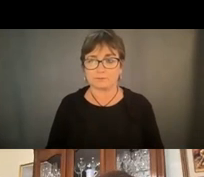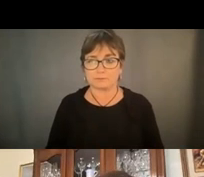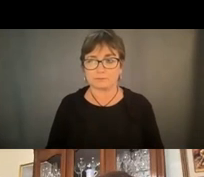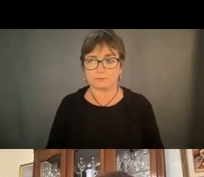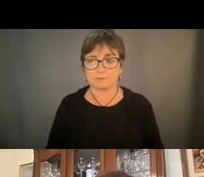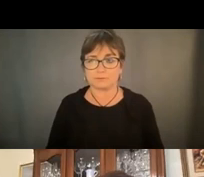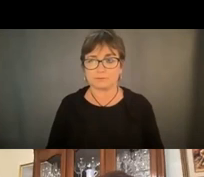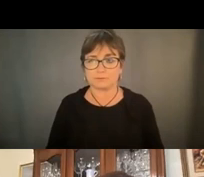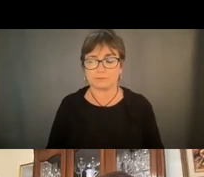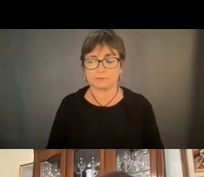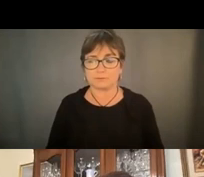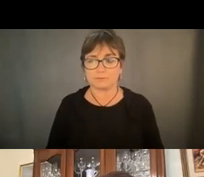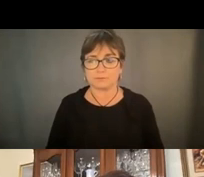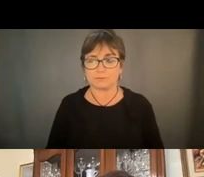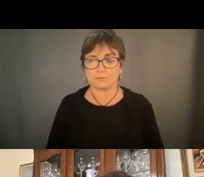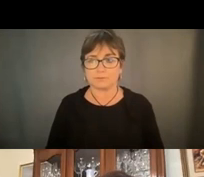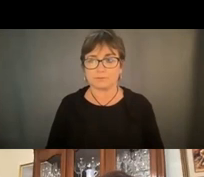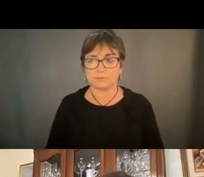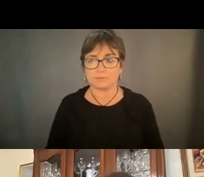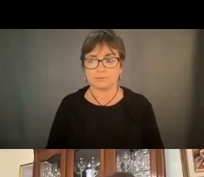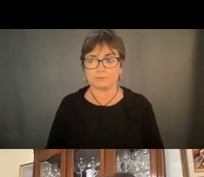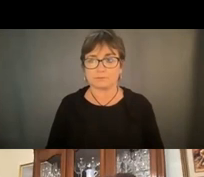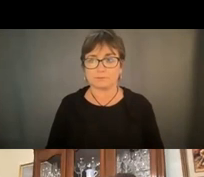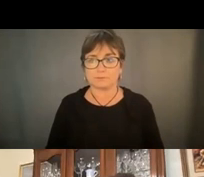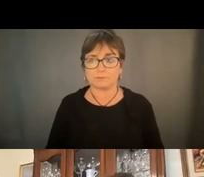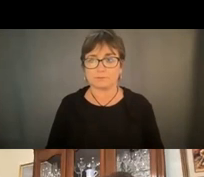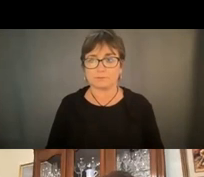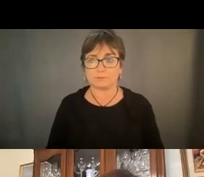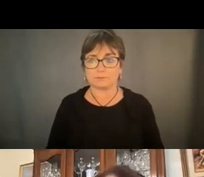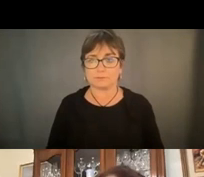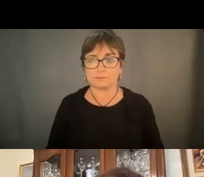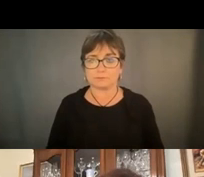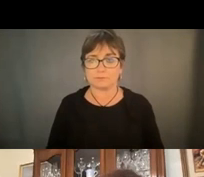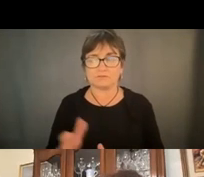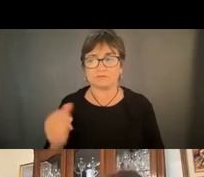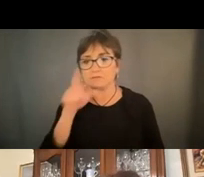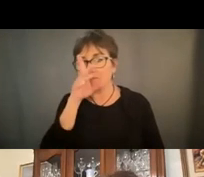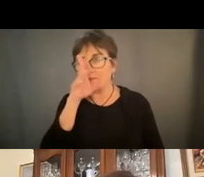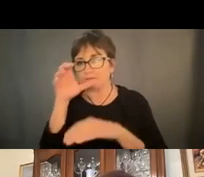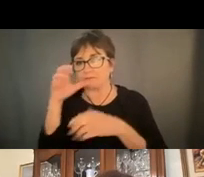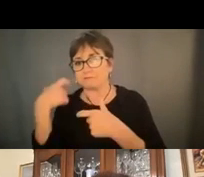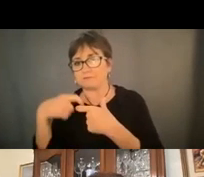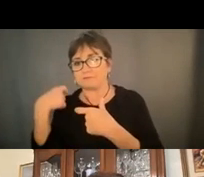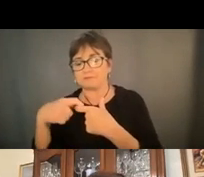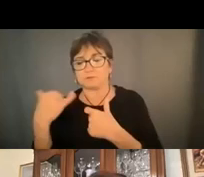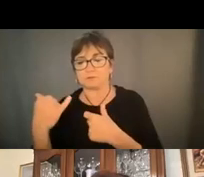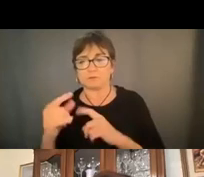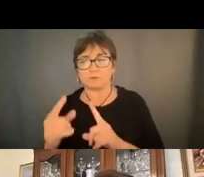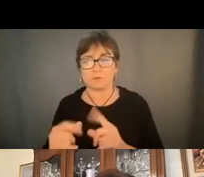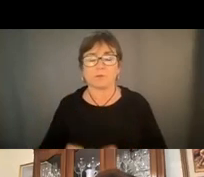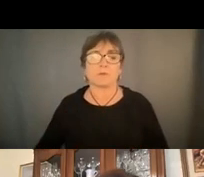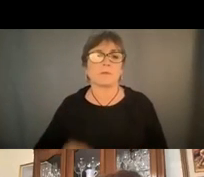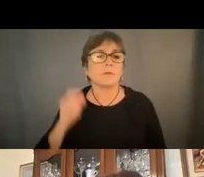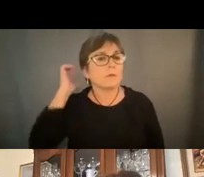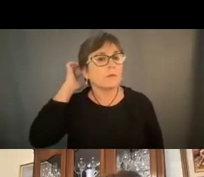audio. Cuando hagan esto, se filtra completamente la presentación en inglés, para que puedan escuchar con